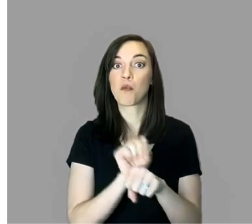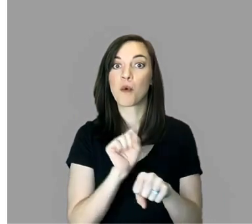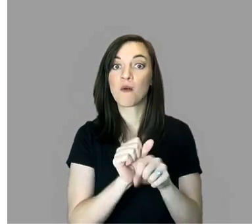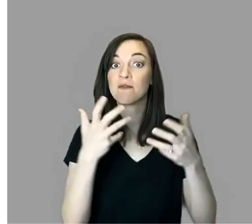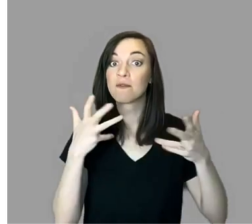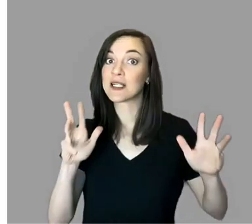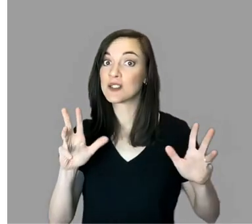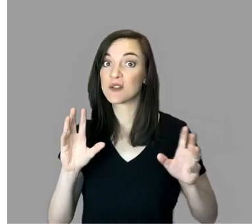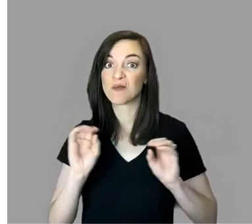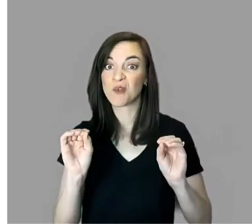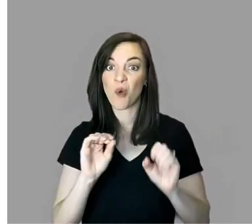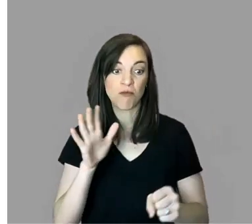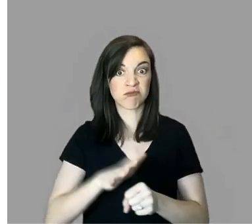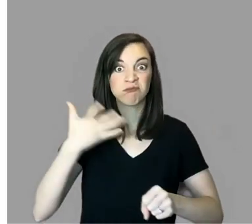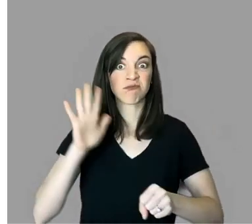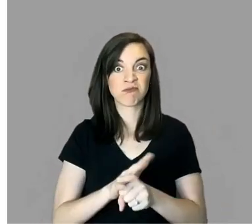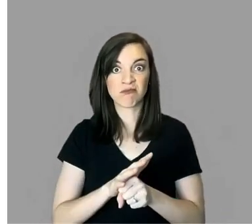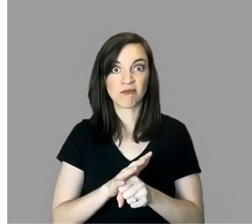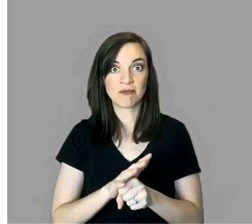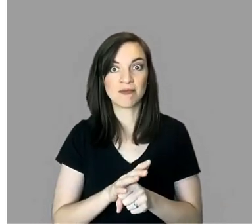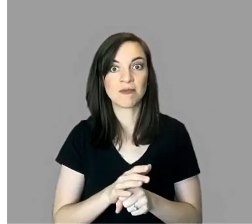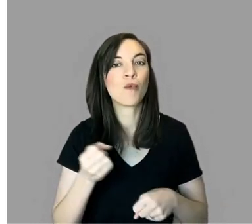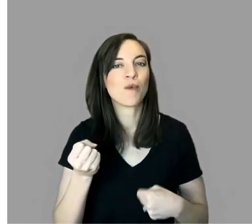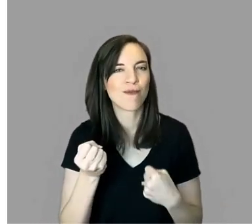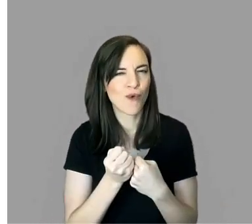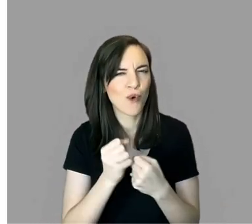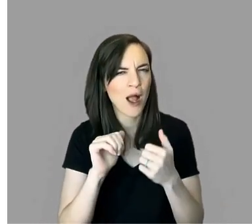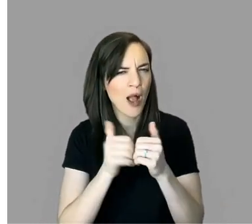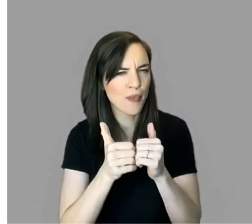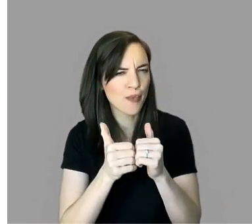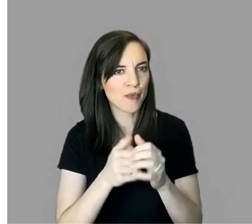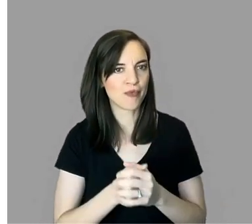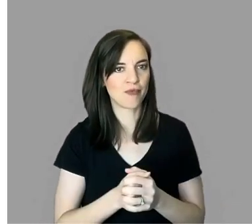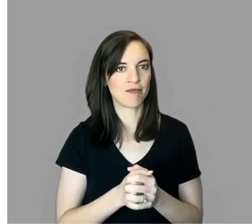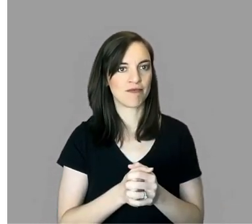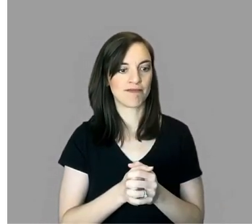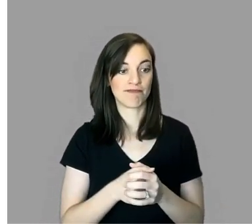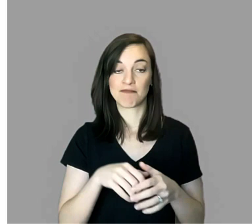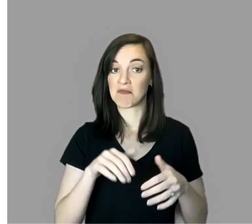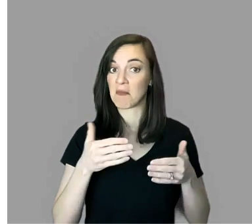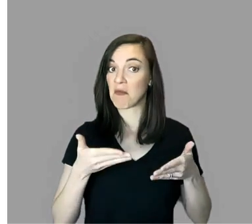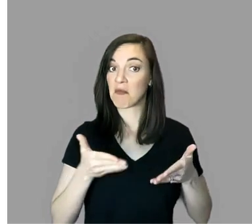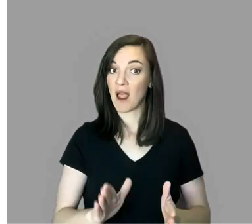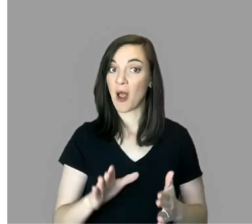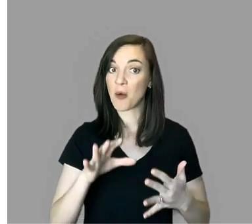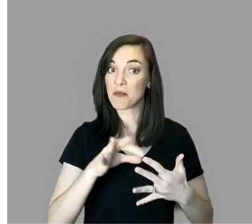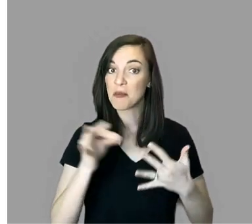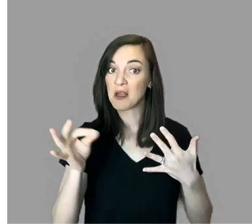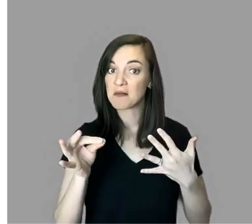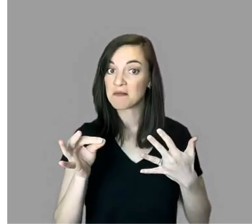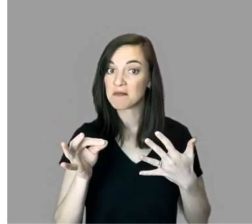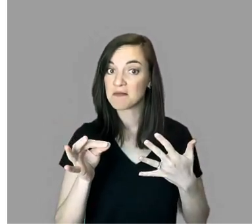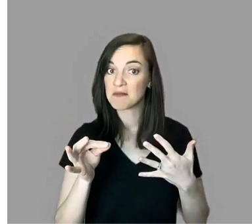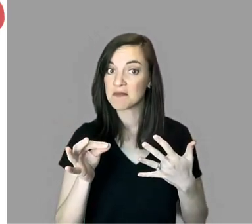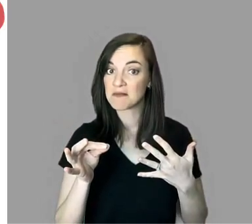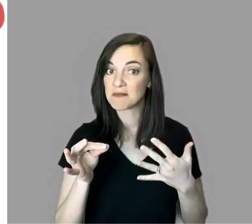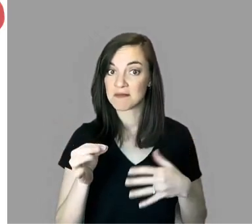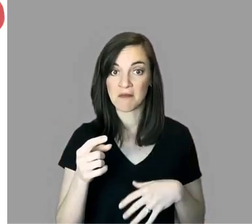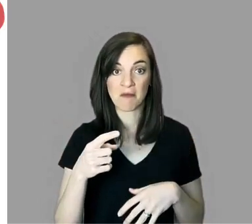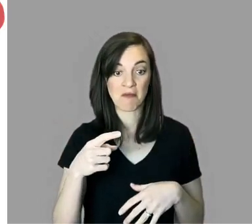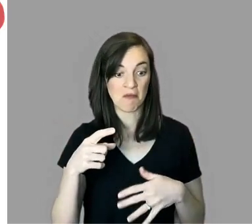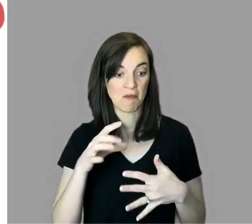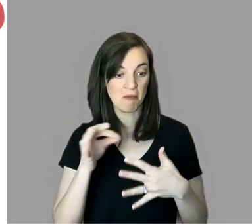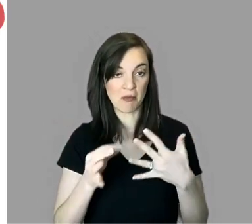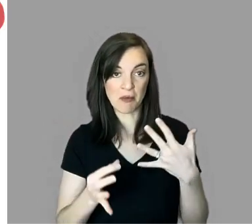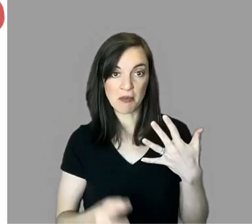We could also make sure that we are reinforcing other desired replacement behaviors that Natasha is displaying, such as completing the